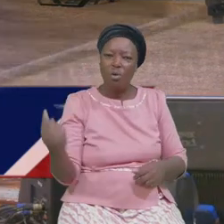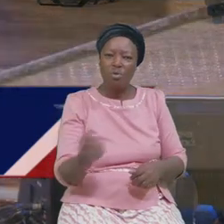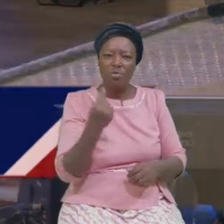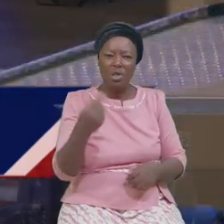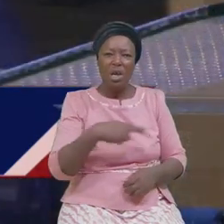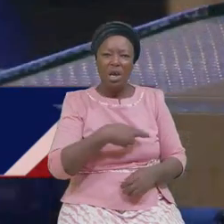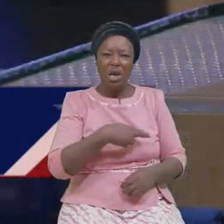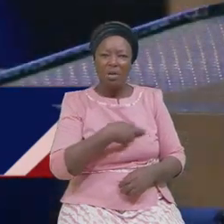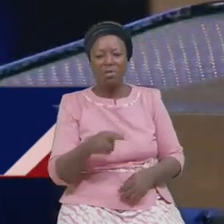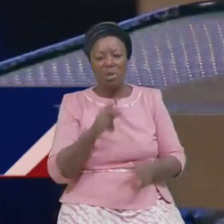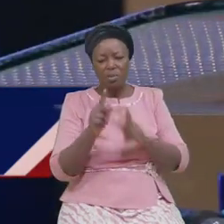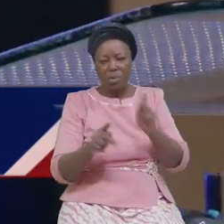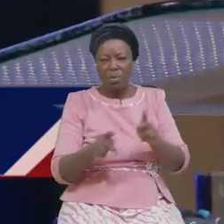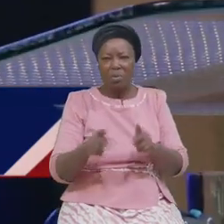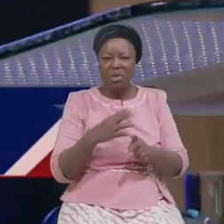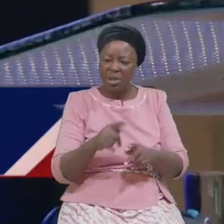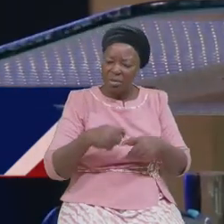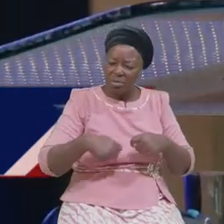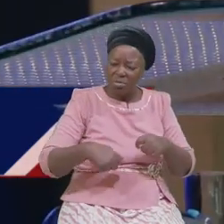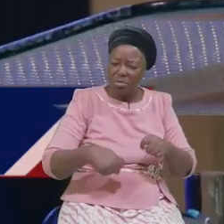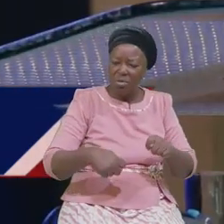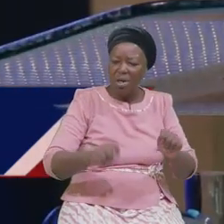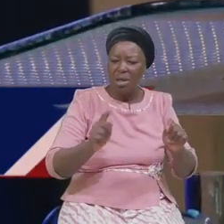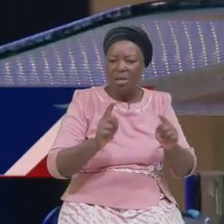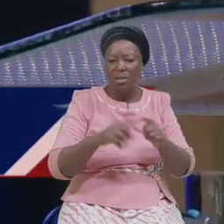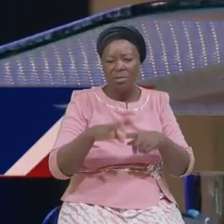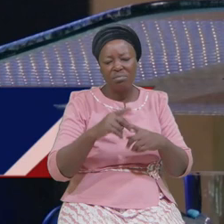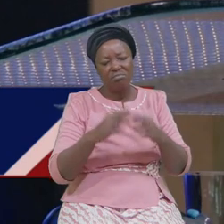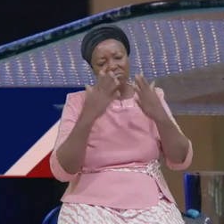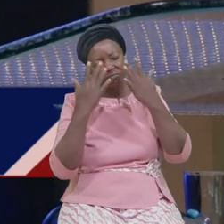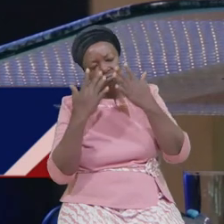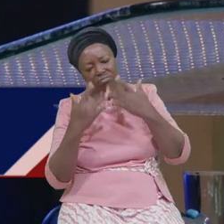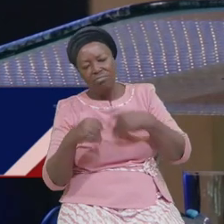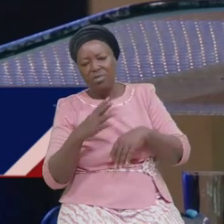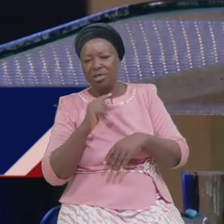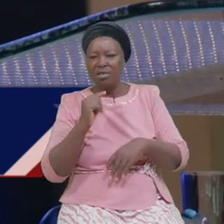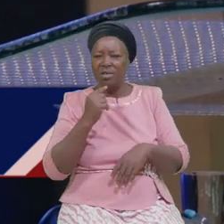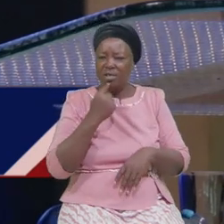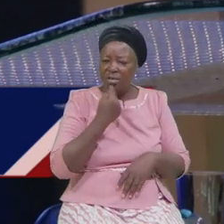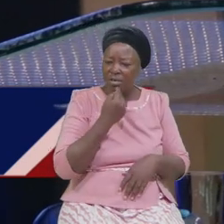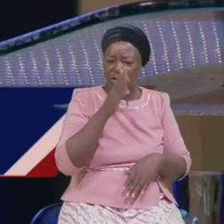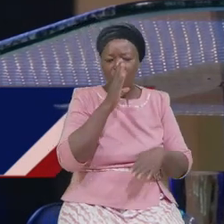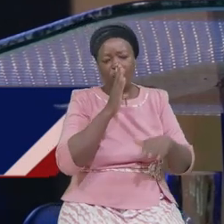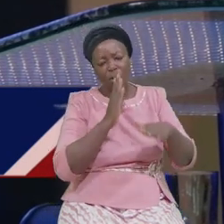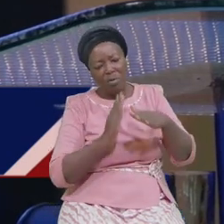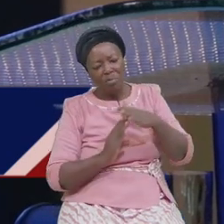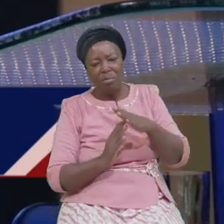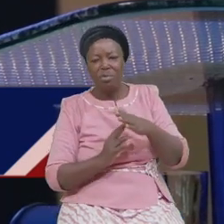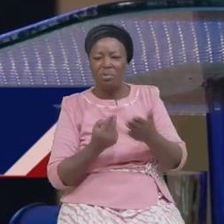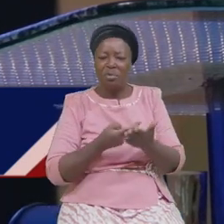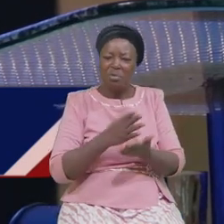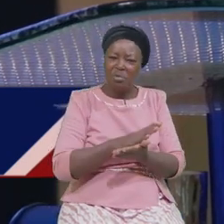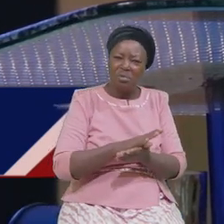religious people, they try to be sober, serious, holy, no